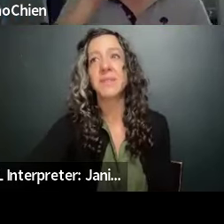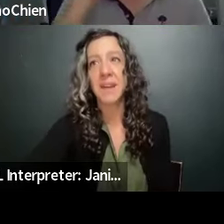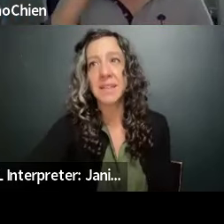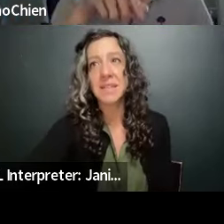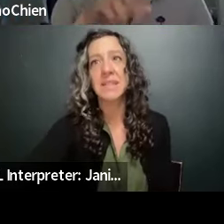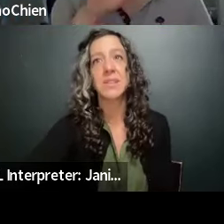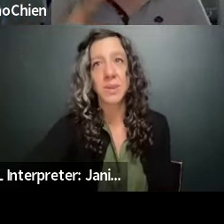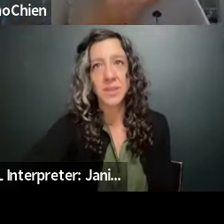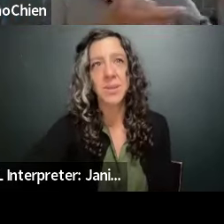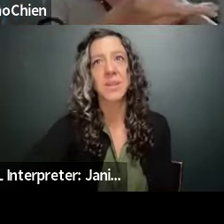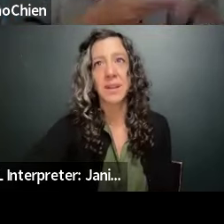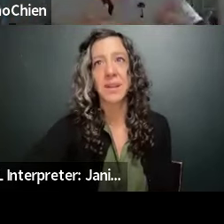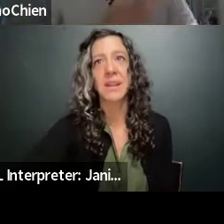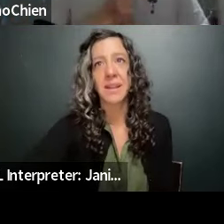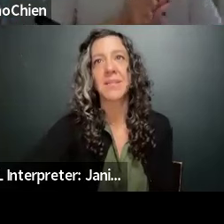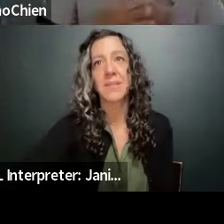Reinvent